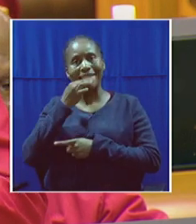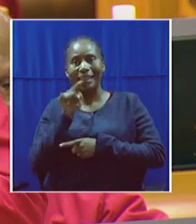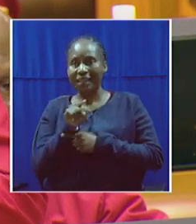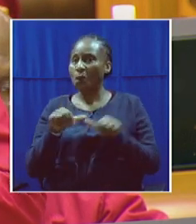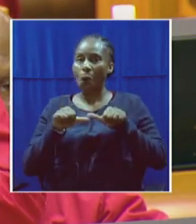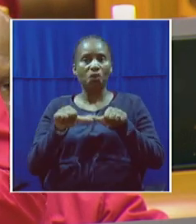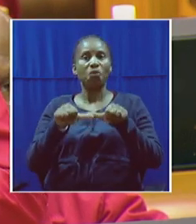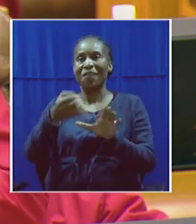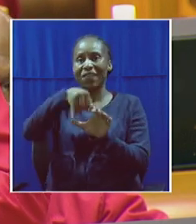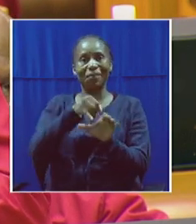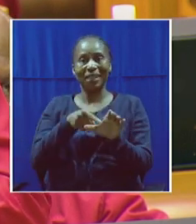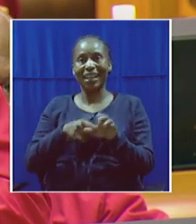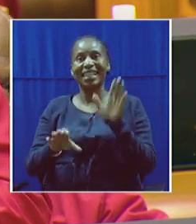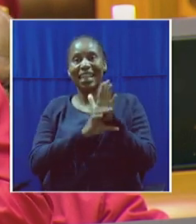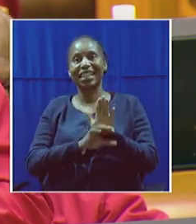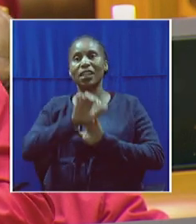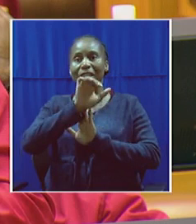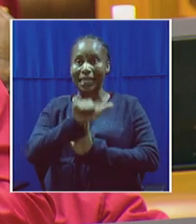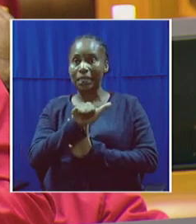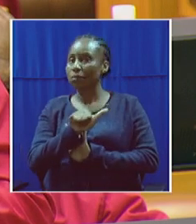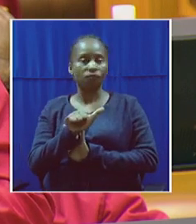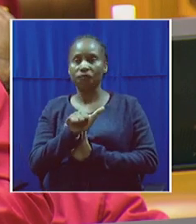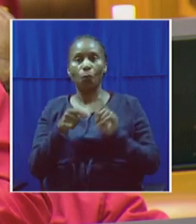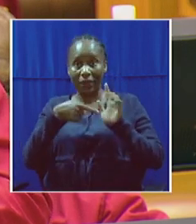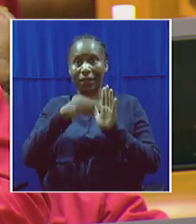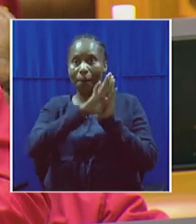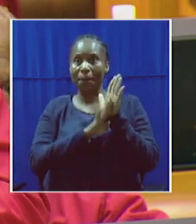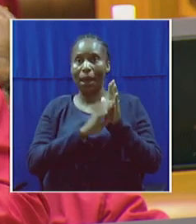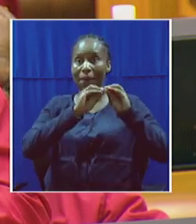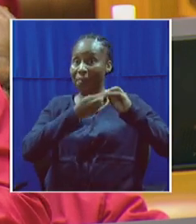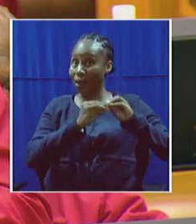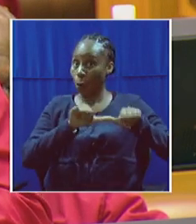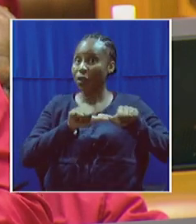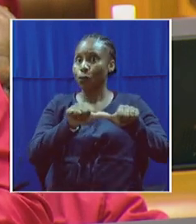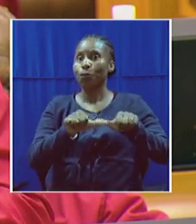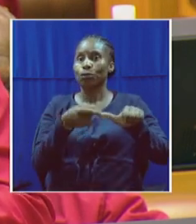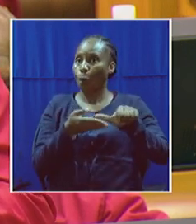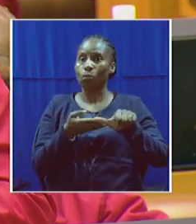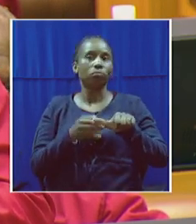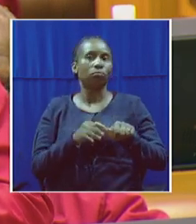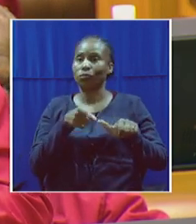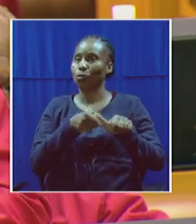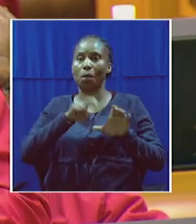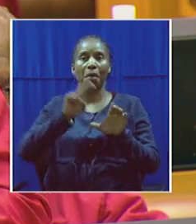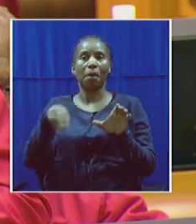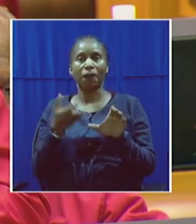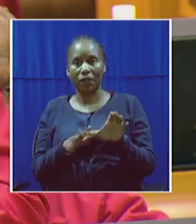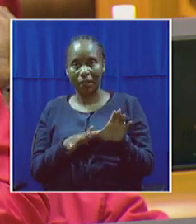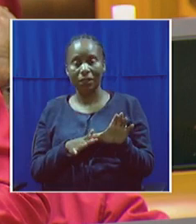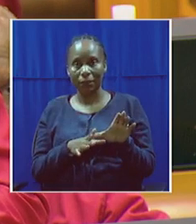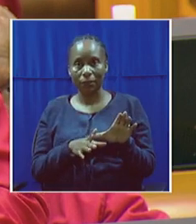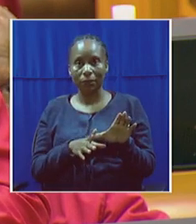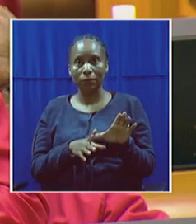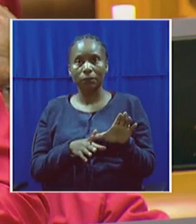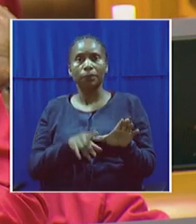section 86 of the npda amendment Bill continues which was basically saying that in all the new discoveries of